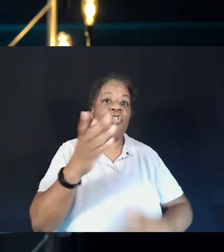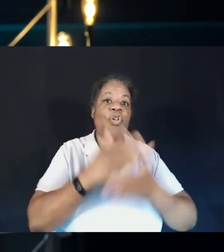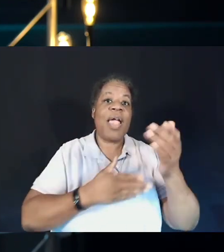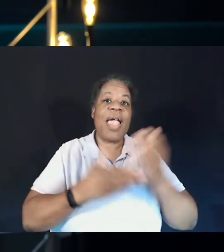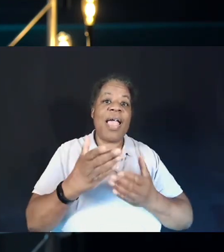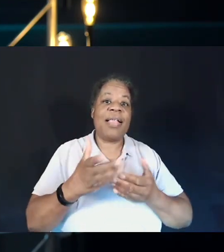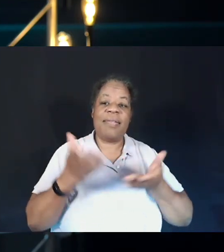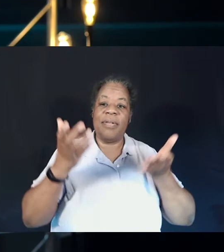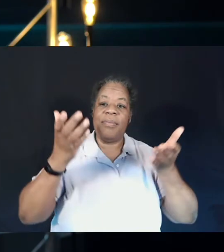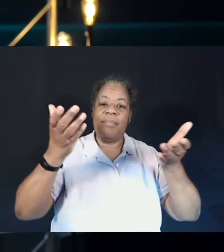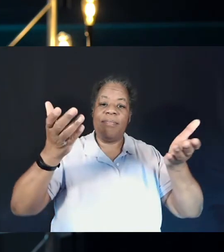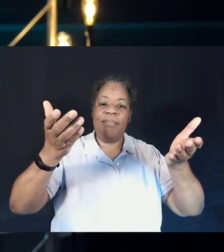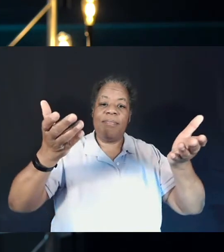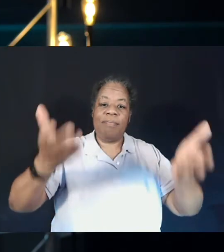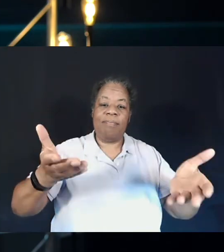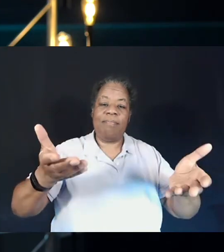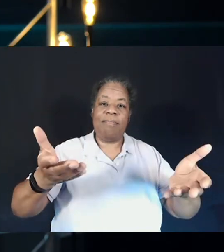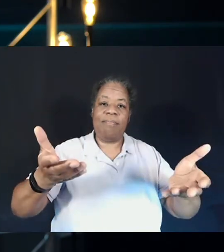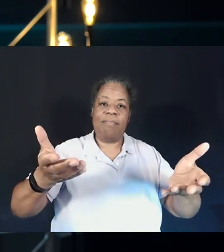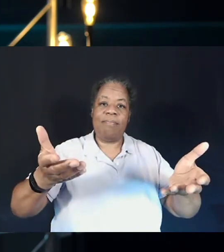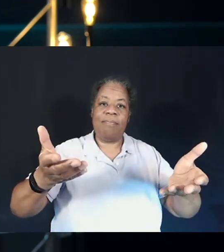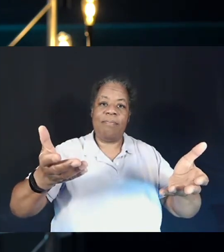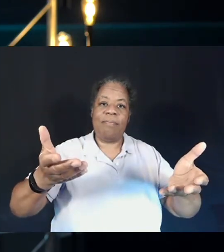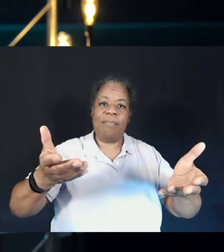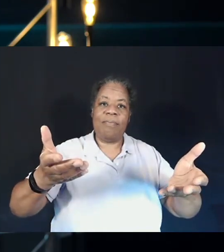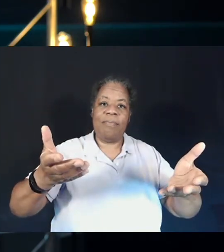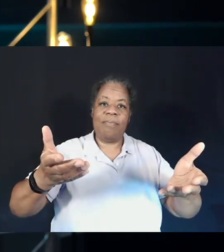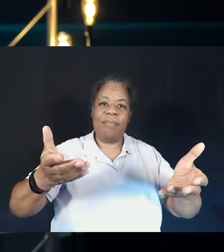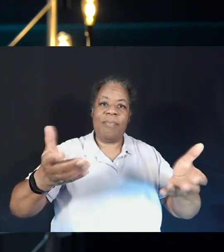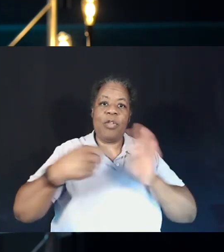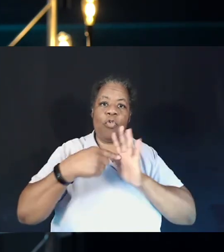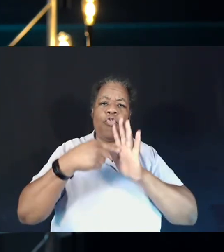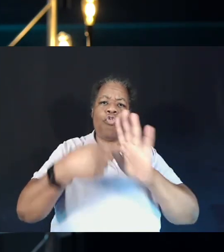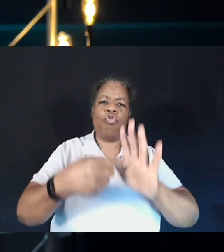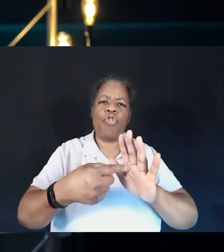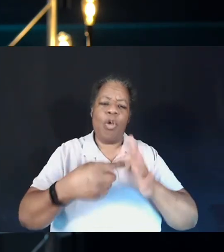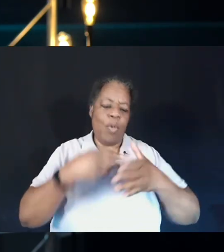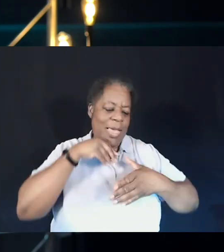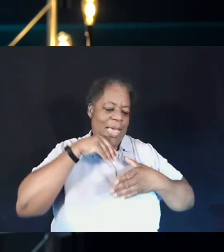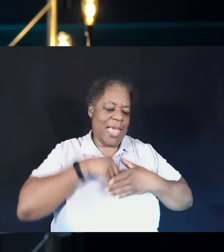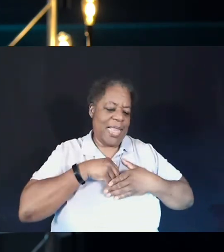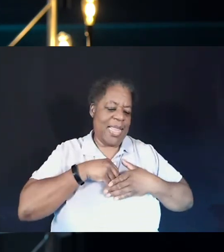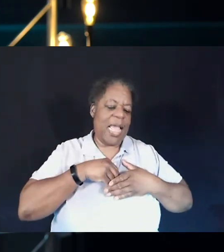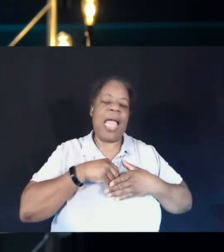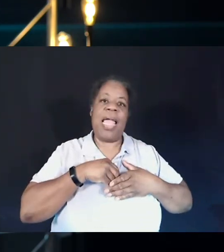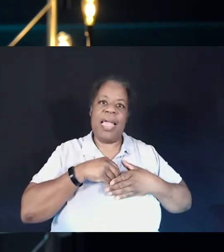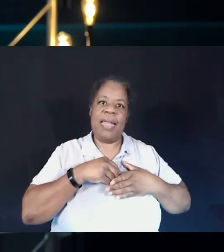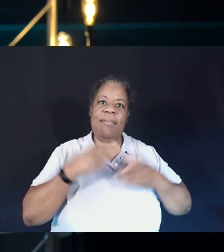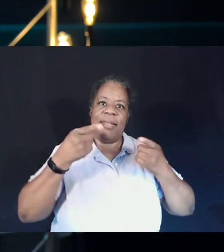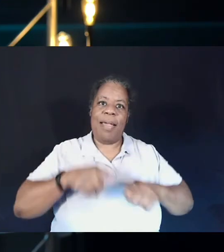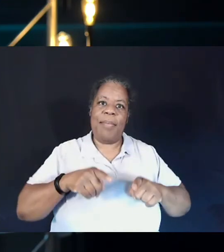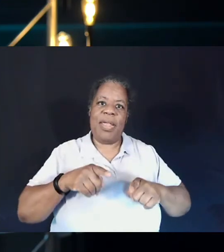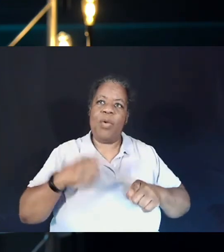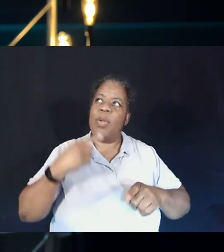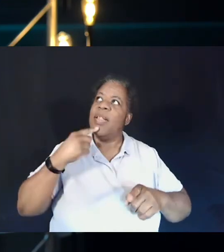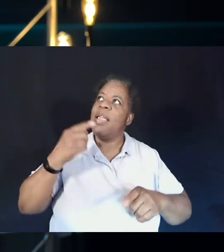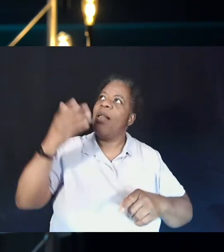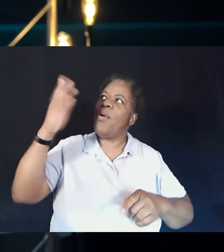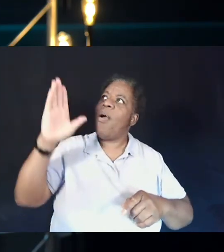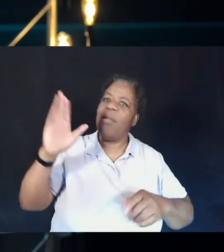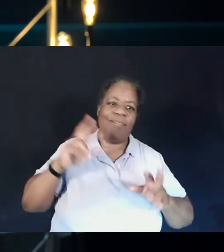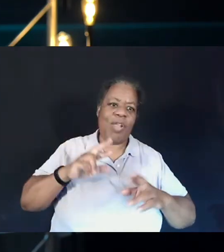front of you or in your lap as an outward sign of an inward reality? We're saying to God that we are ready and willing to